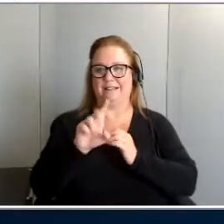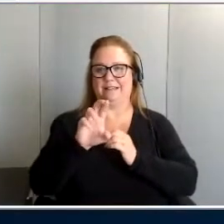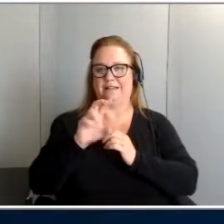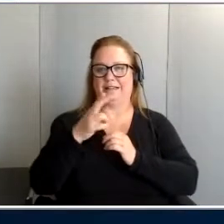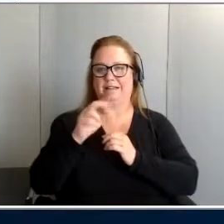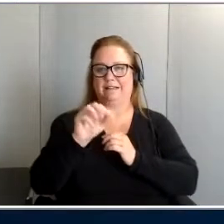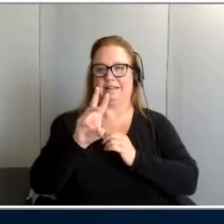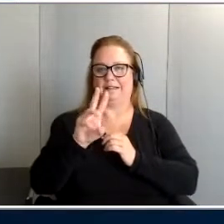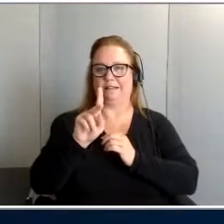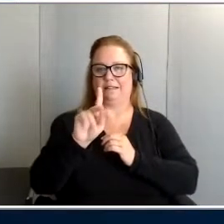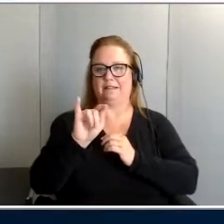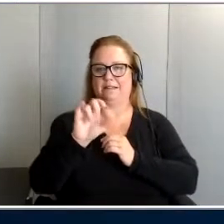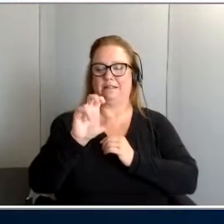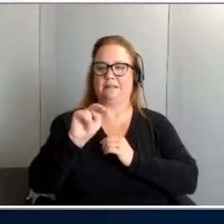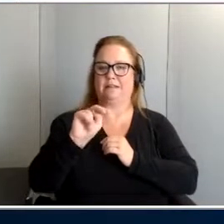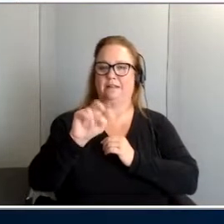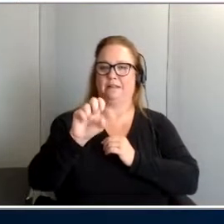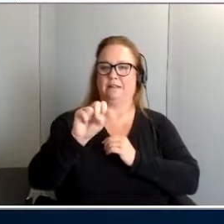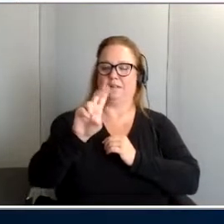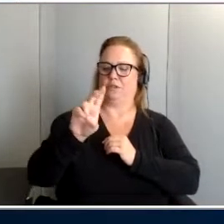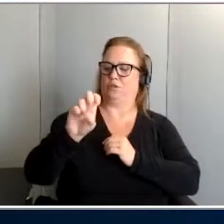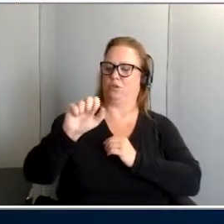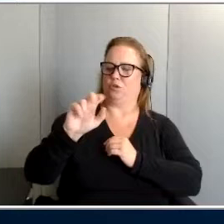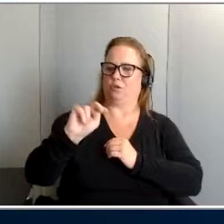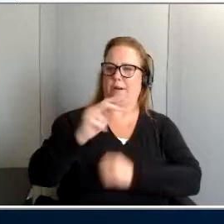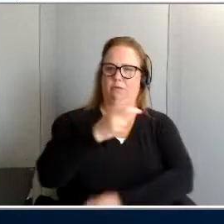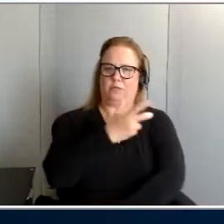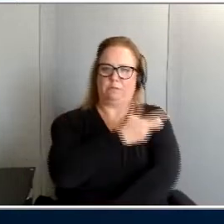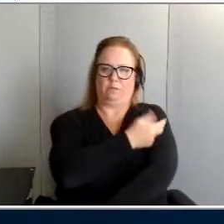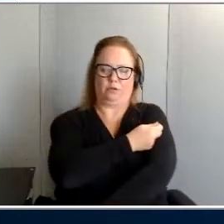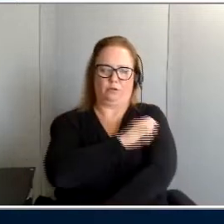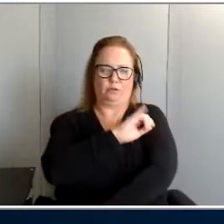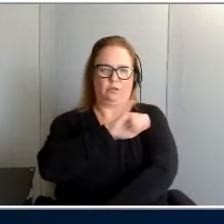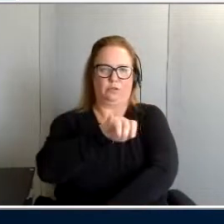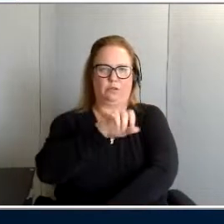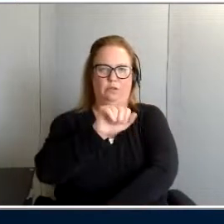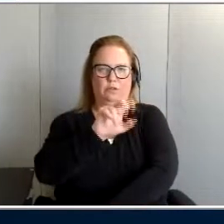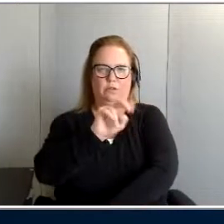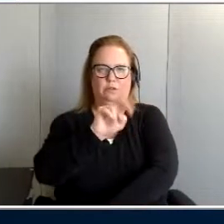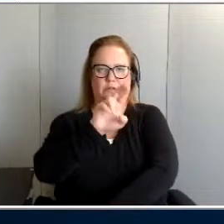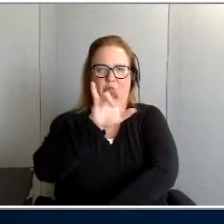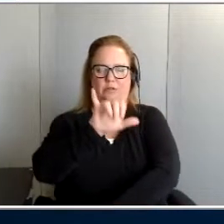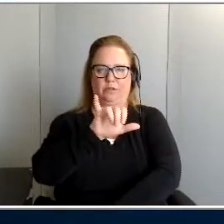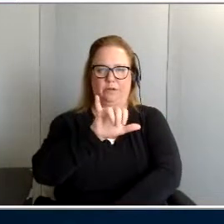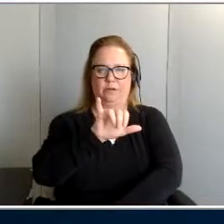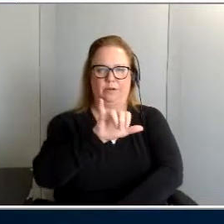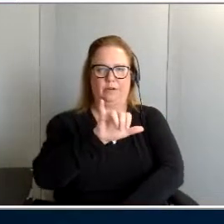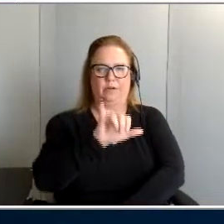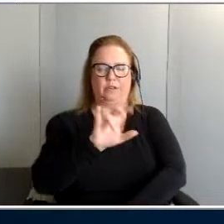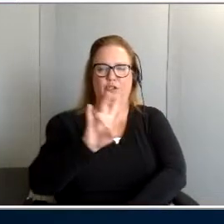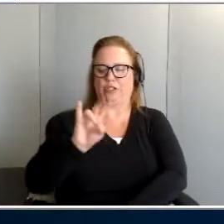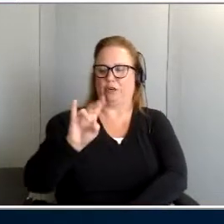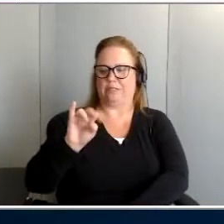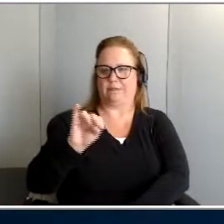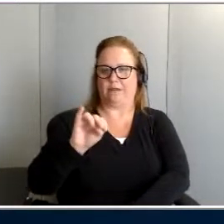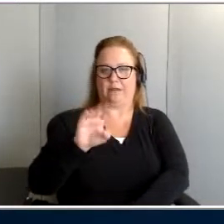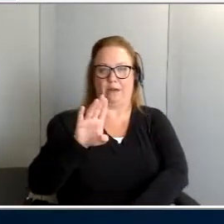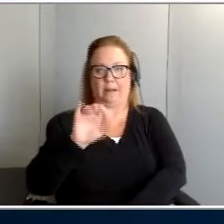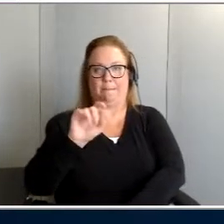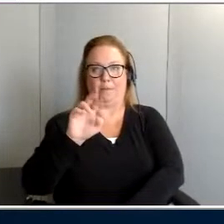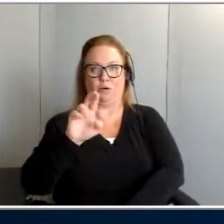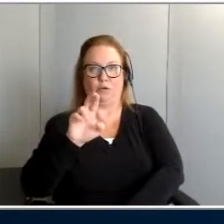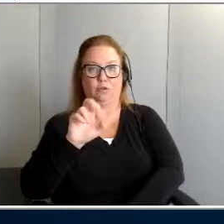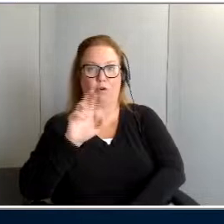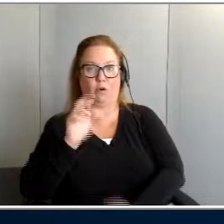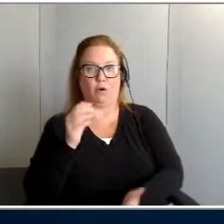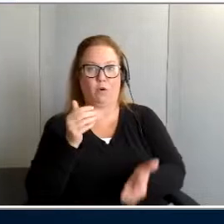Hawkinson. Susan was last boosted in January in their 70s. Should we get our booster now or wait till it's farther into